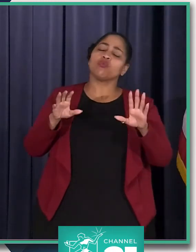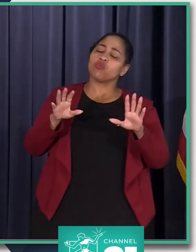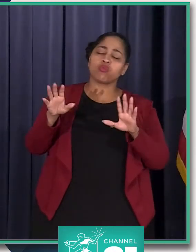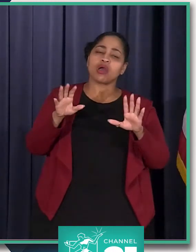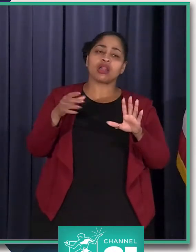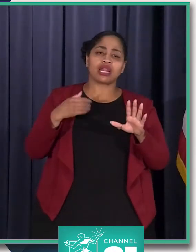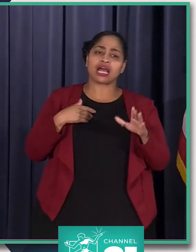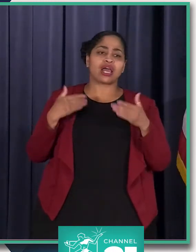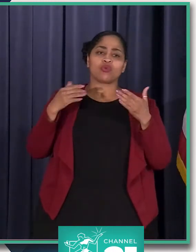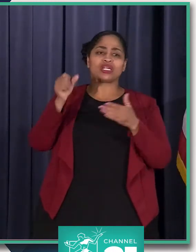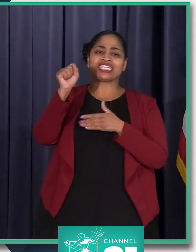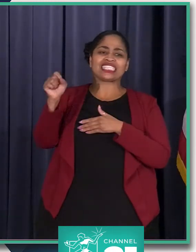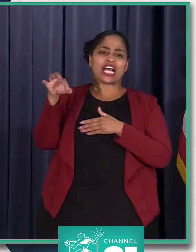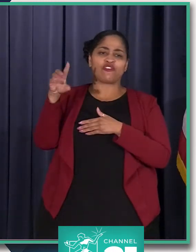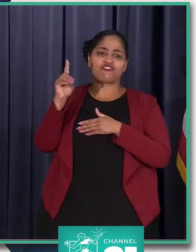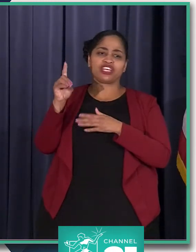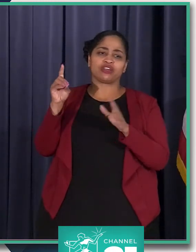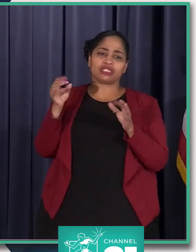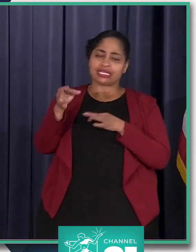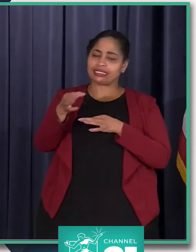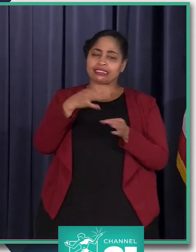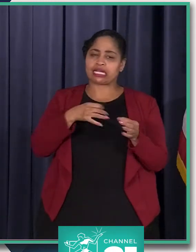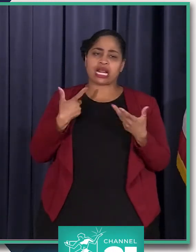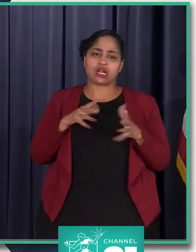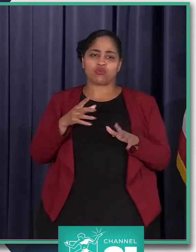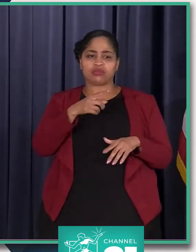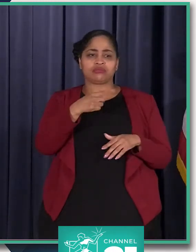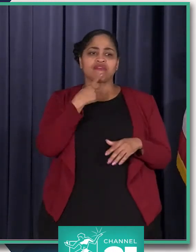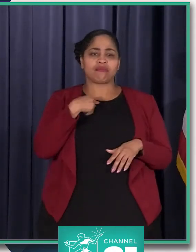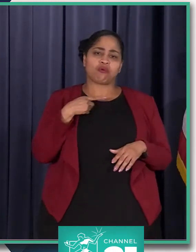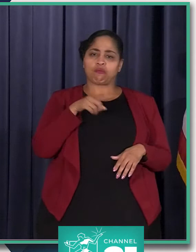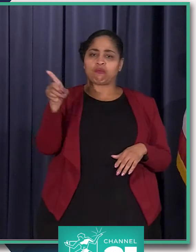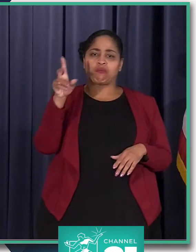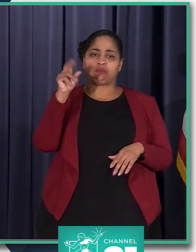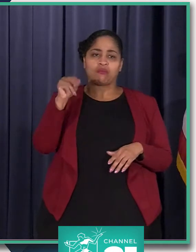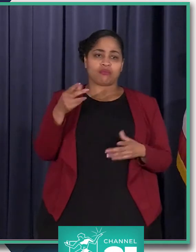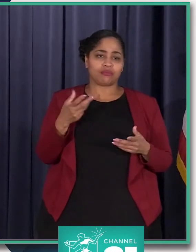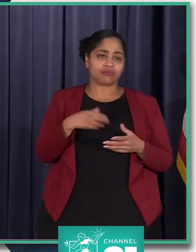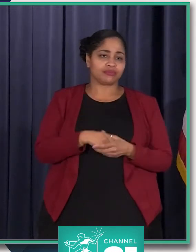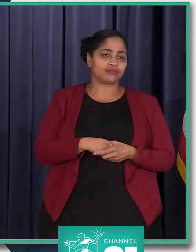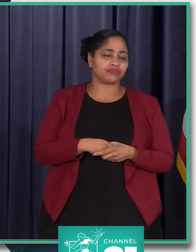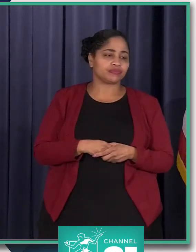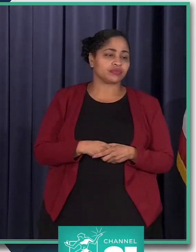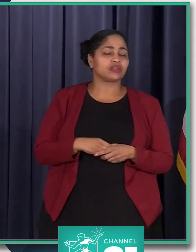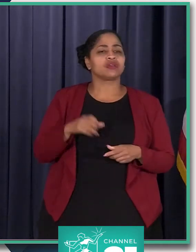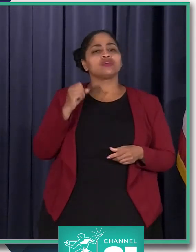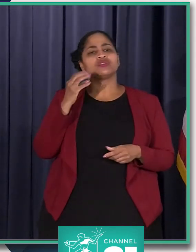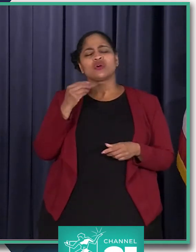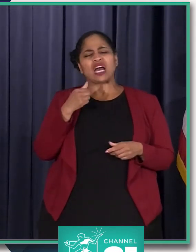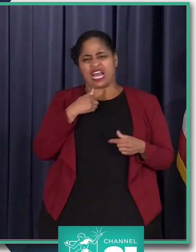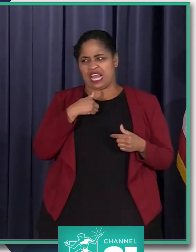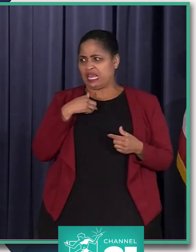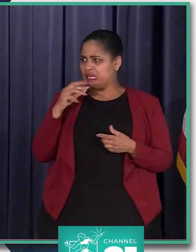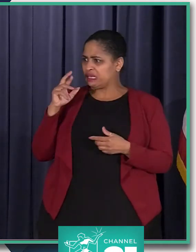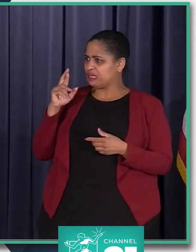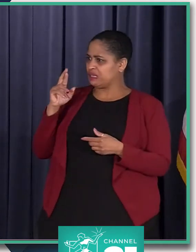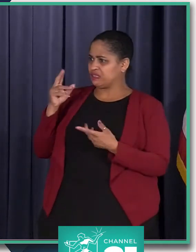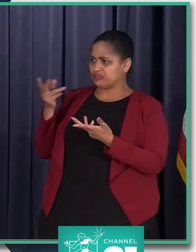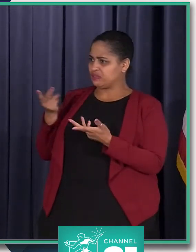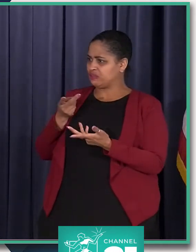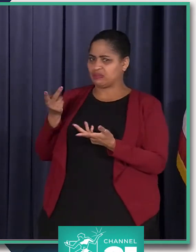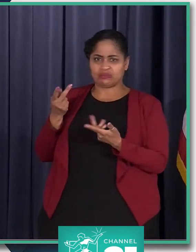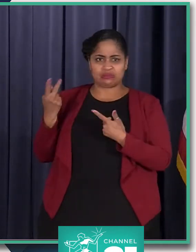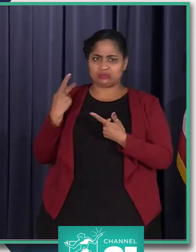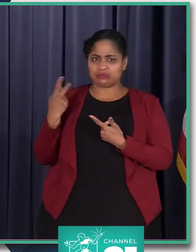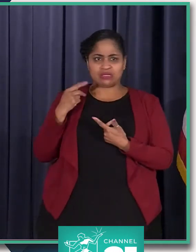I just went to Southfield at that time. Okay. Because I didn't want to be turned away. Okay. So Ron Brundage is here. I have